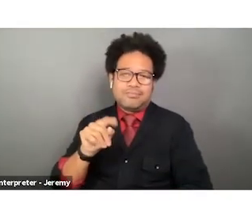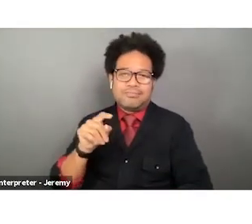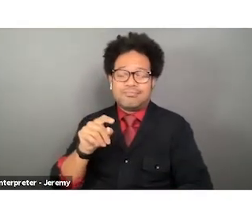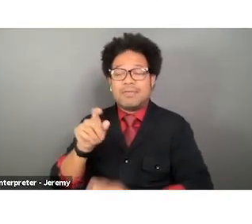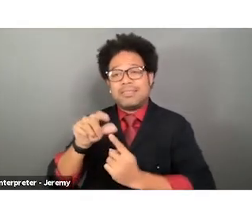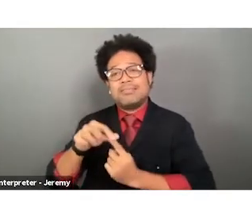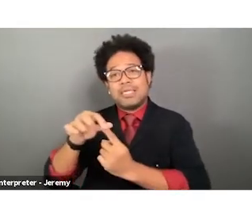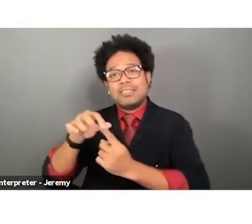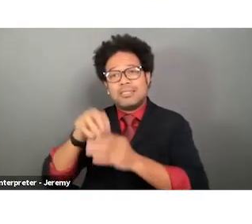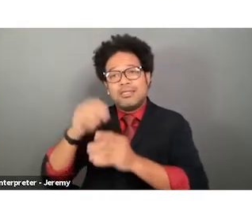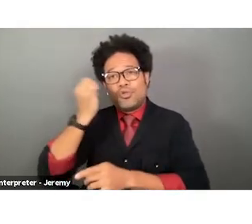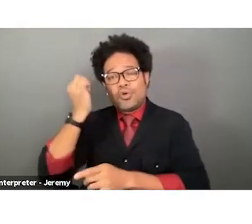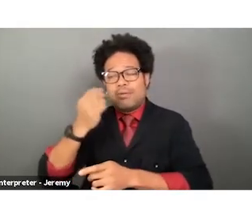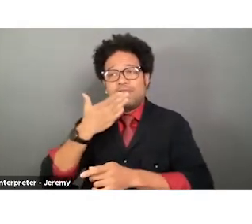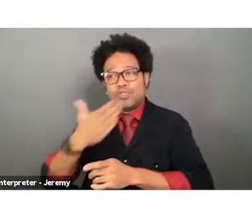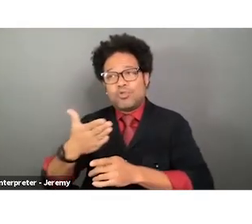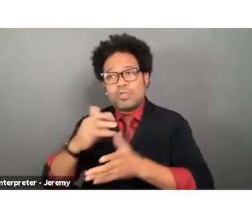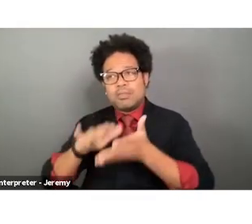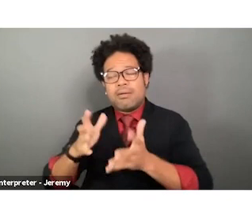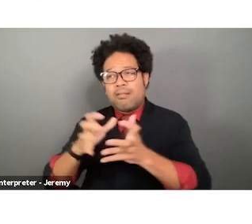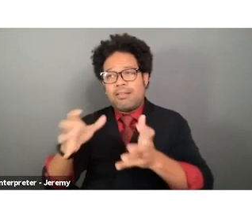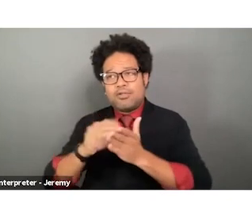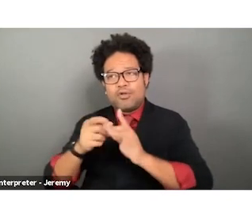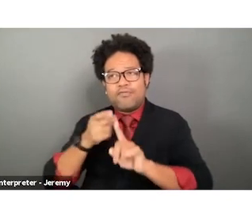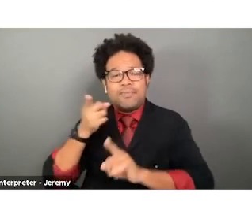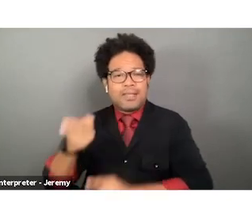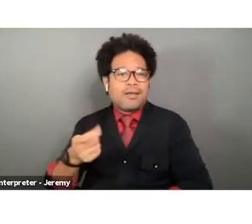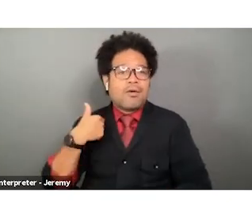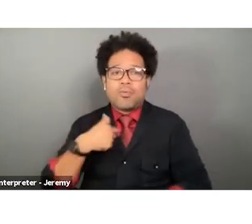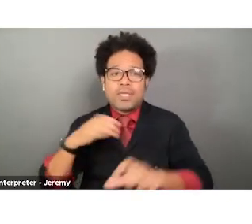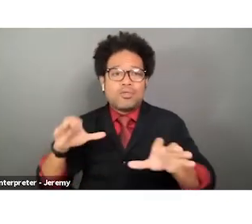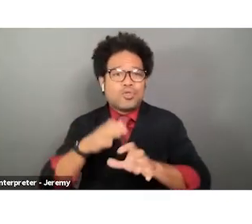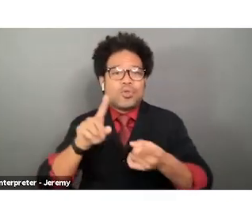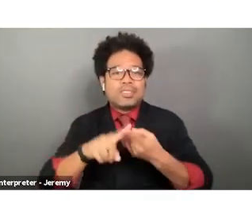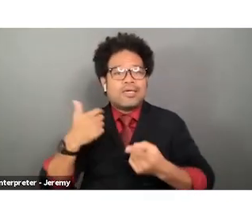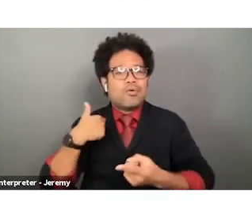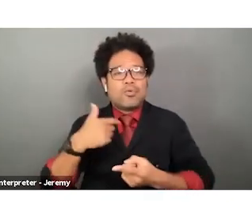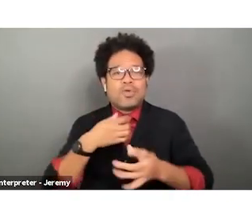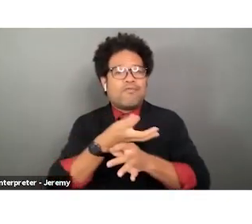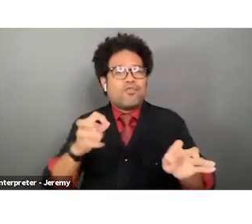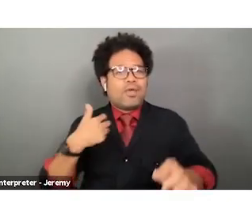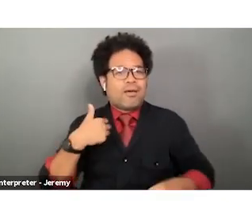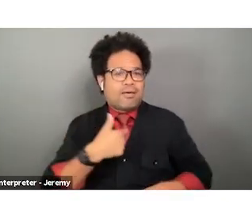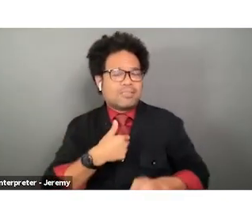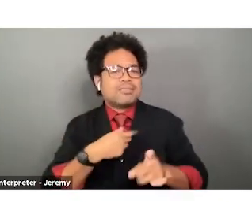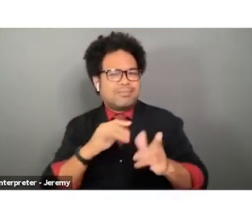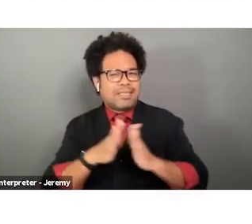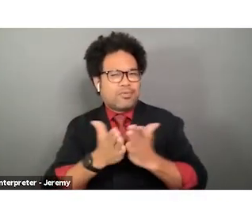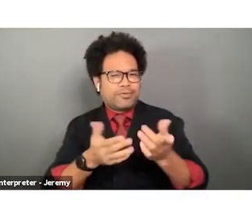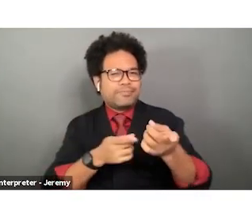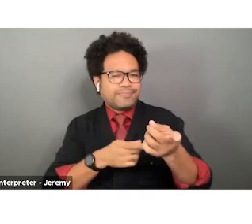case study. There's a lot to learn there. We Do This Till We Free Us by Mariama